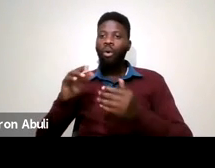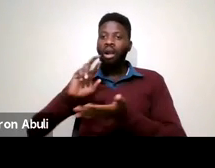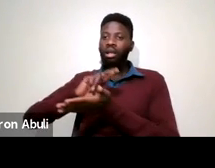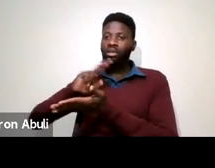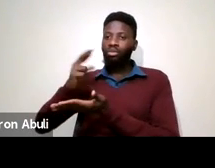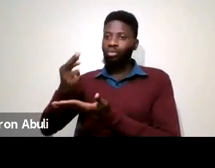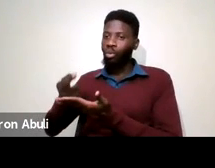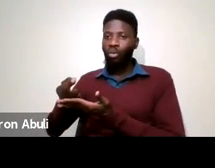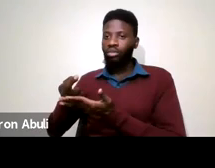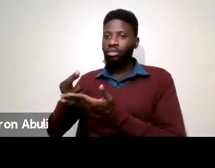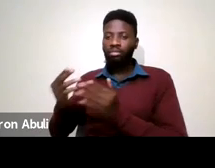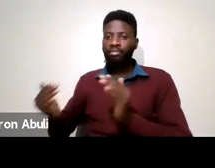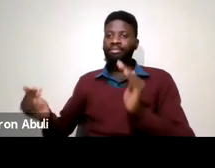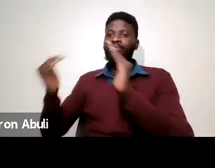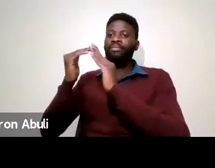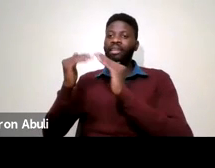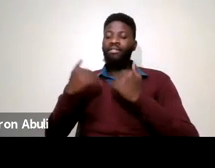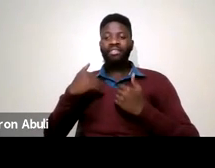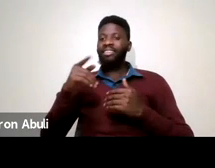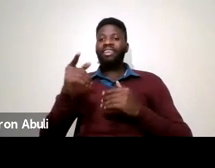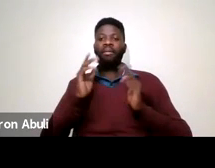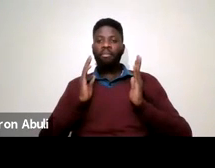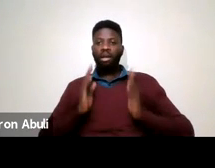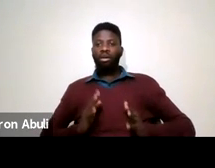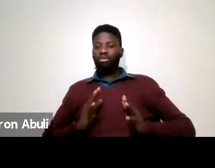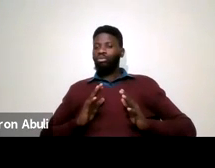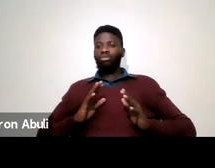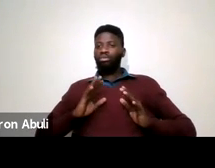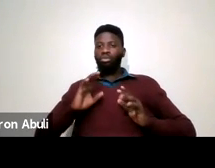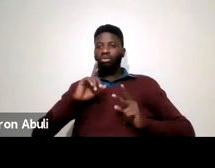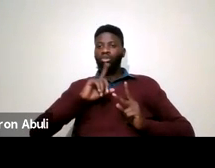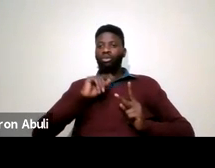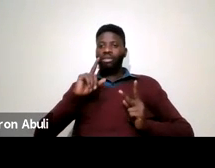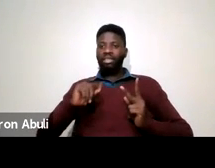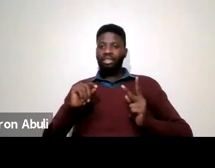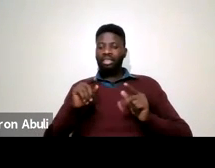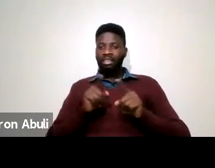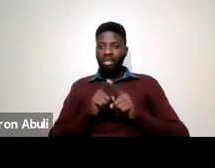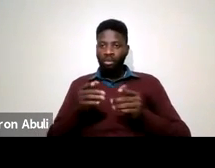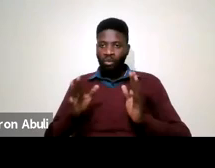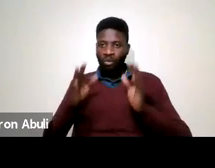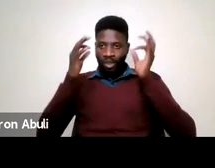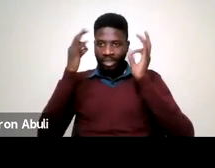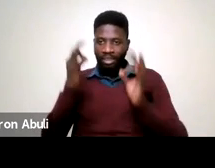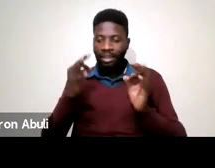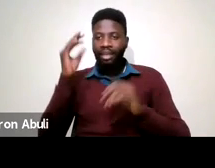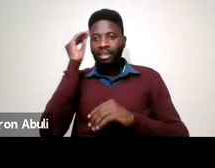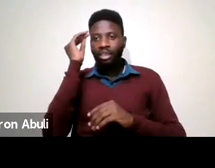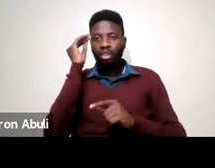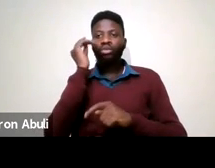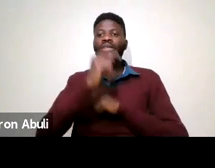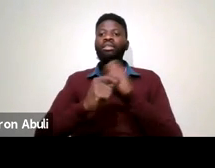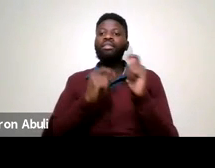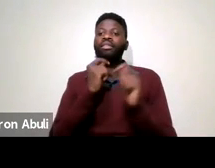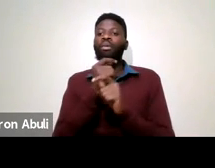personal choice, just like it is a personal choice in what kind of education you want to have. If all you pray to God is